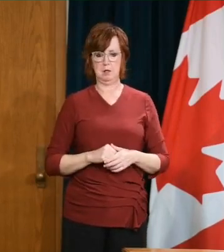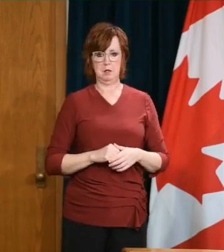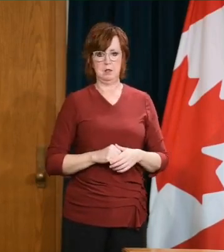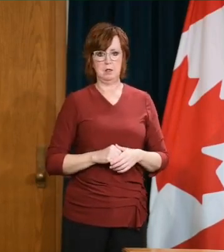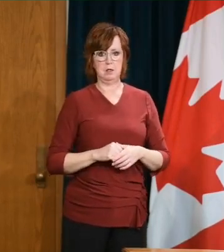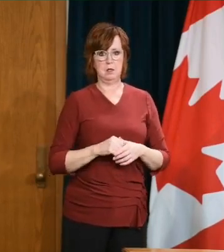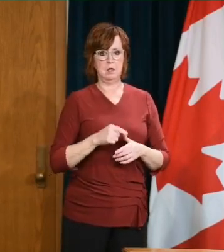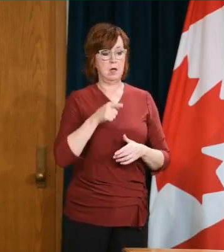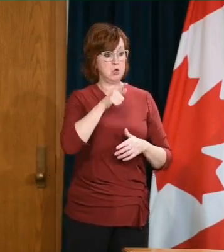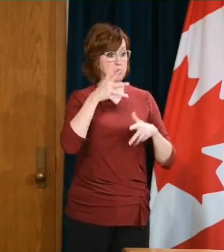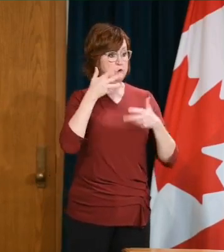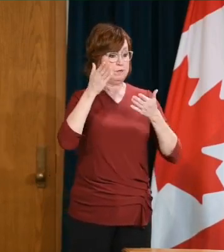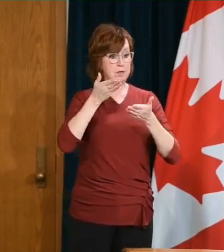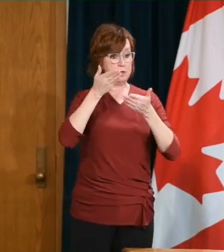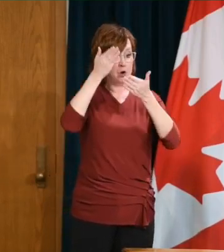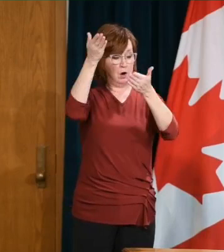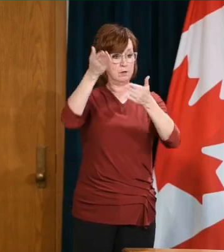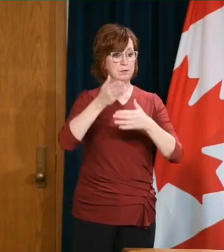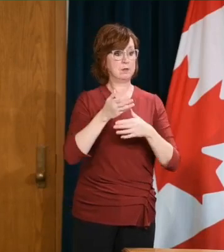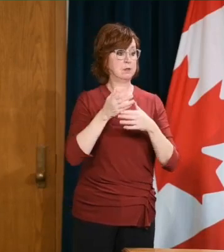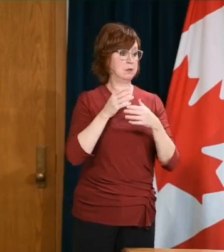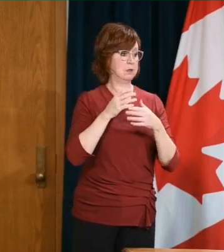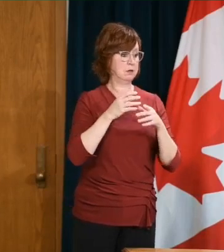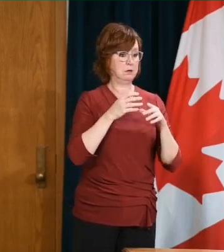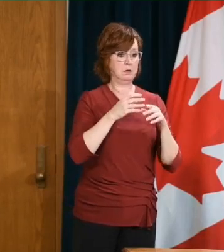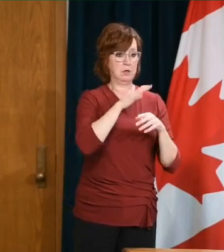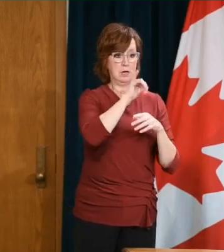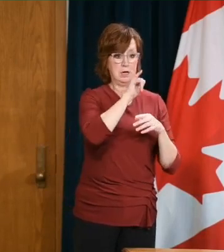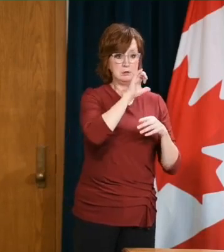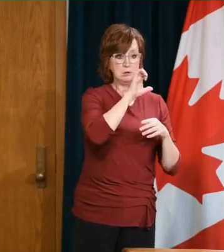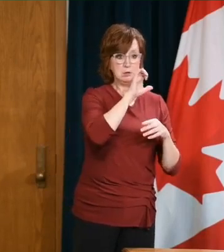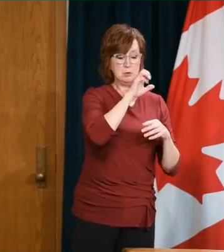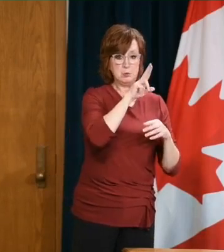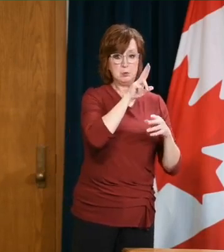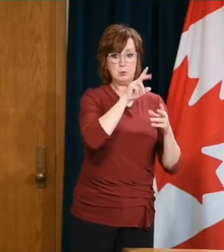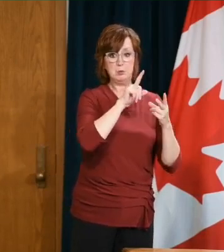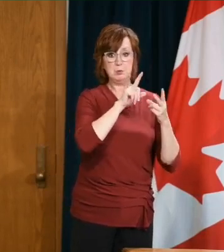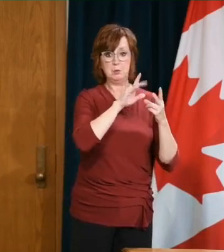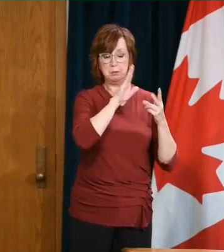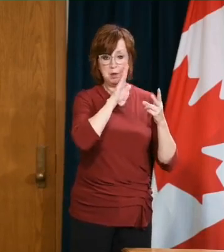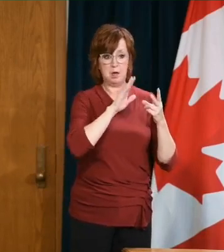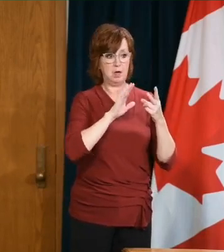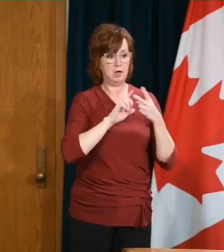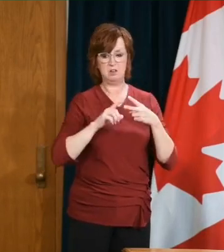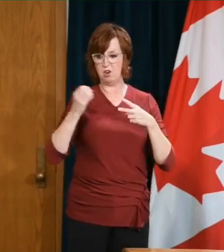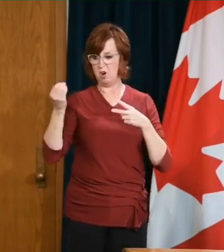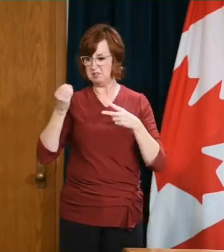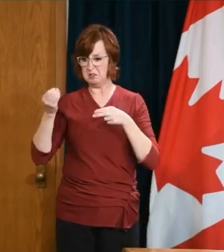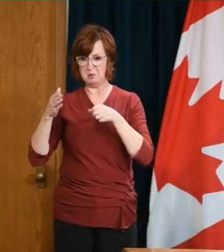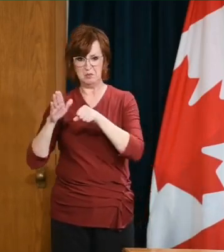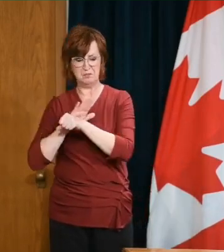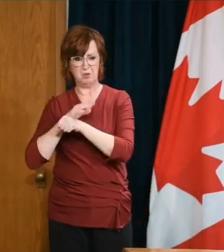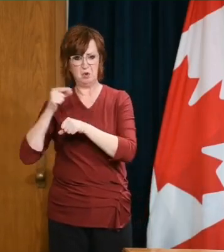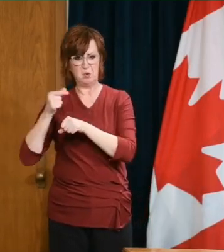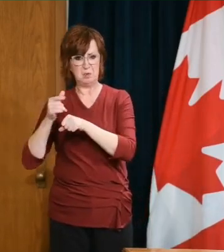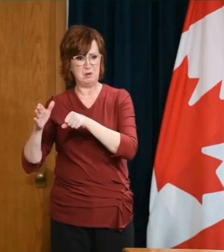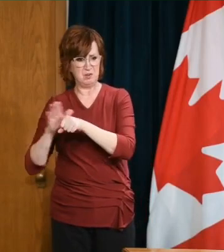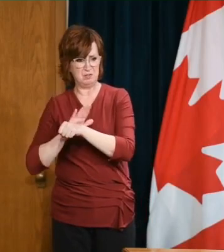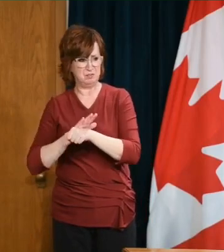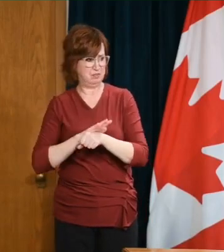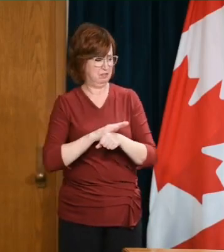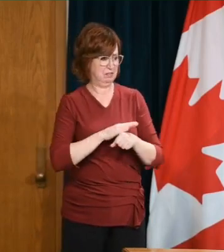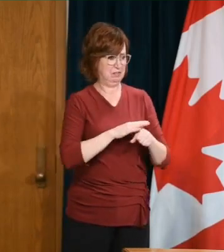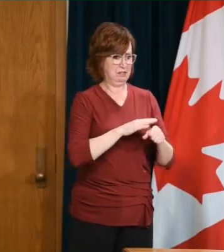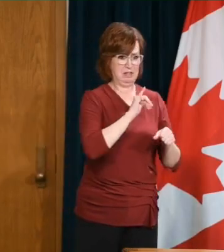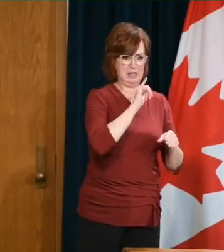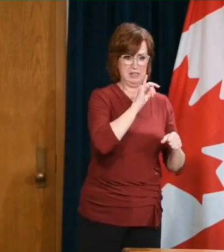other PPE to provinces, say Quebec and Ontario, where cases are that much higher and there's more pressure on the healthcare system? We have not done as yet, but we